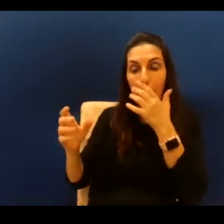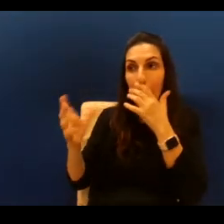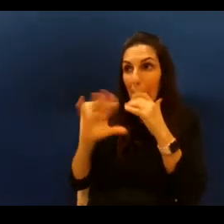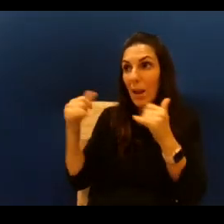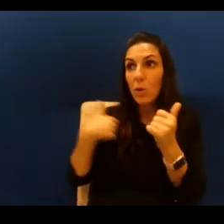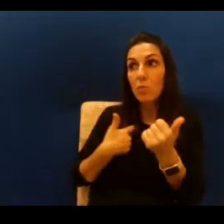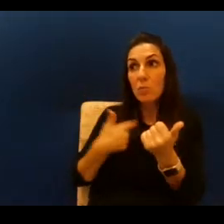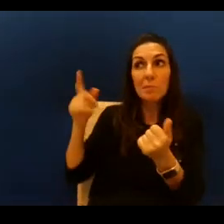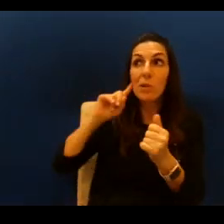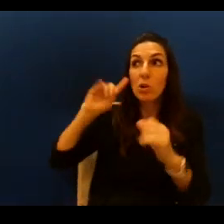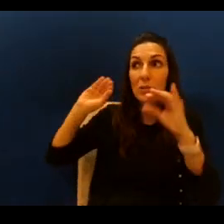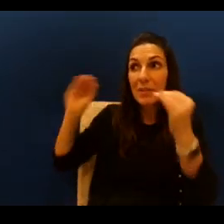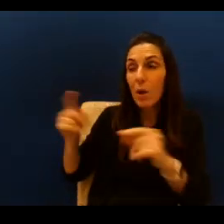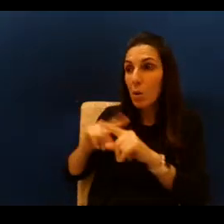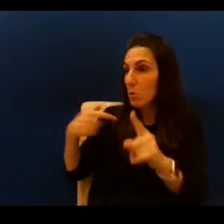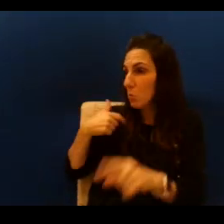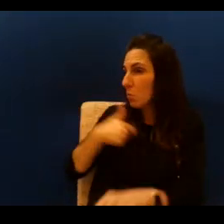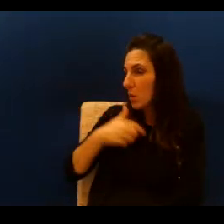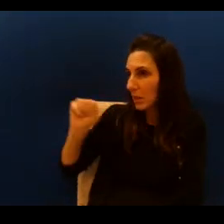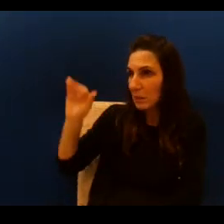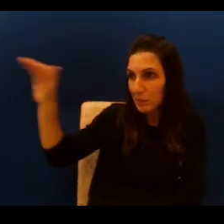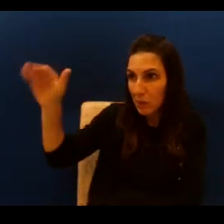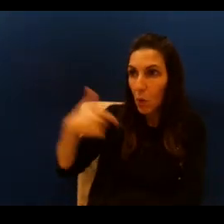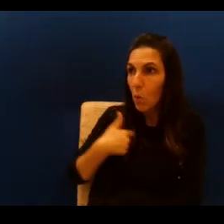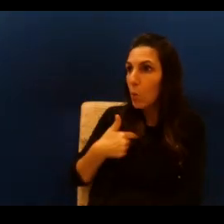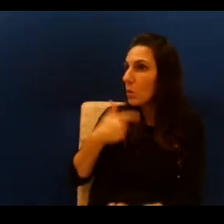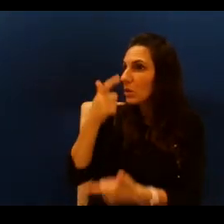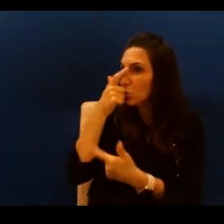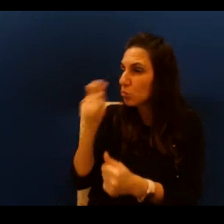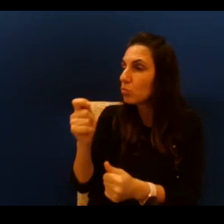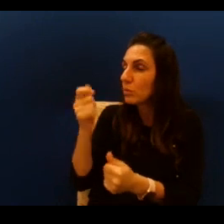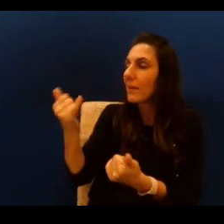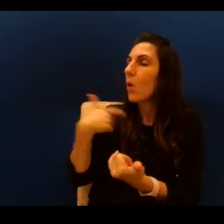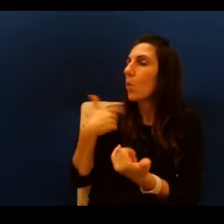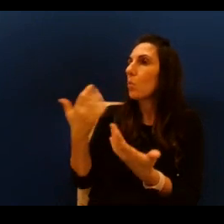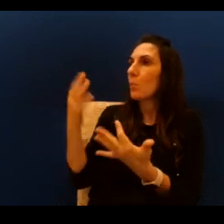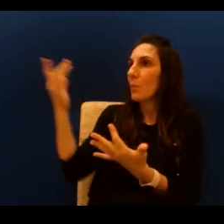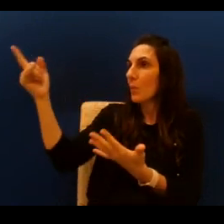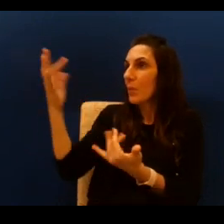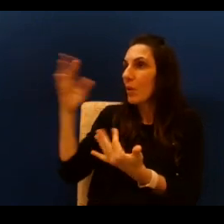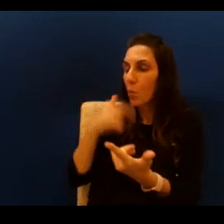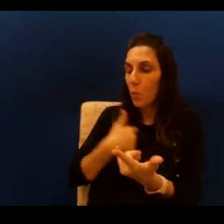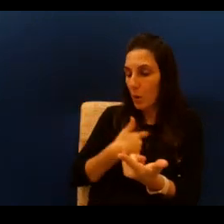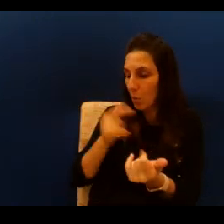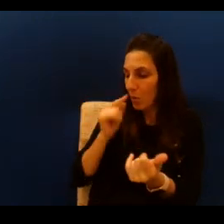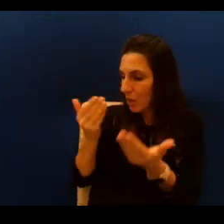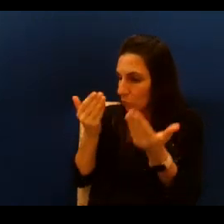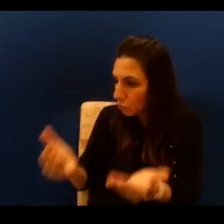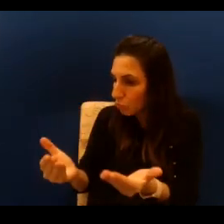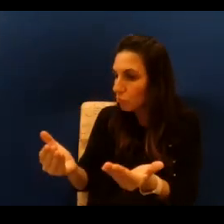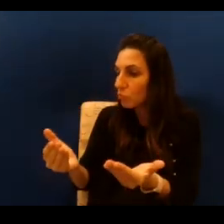could be either that we're not interested in proceeding or that we would be interested in proceeding only if this is removed. I'm very hesitant